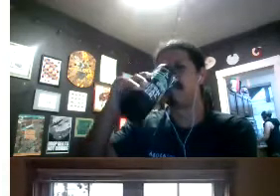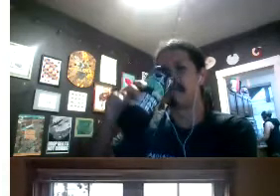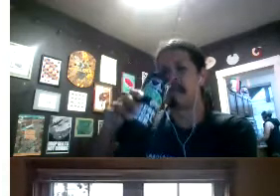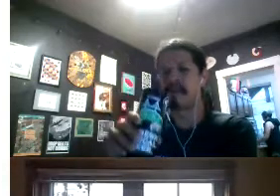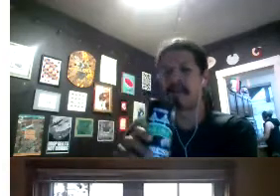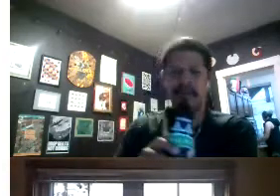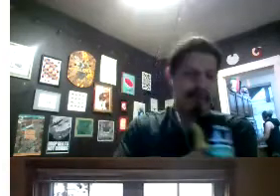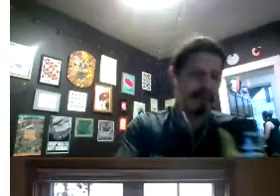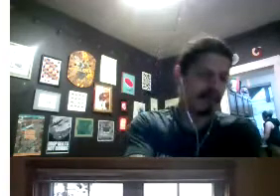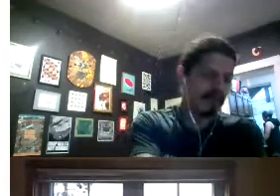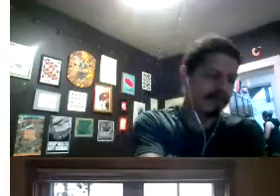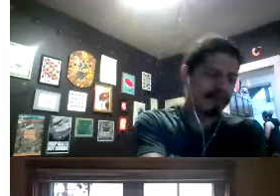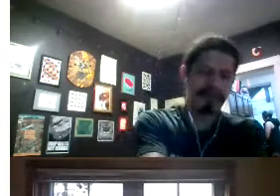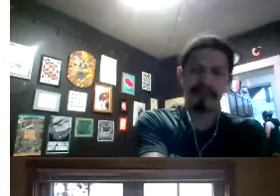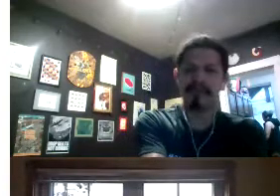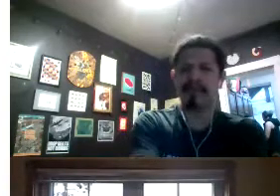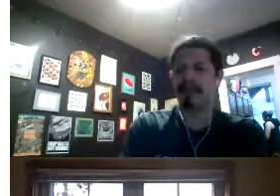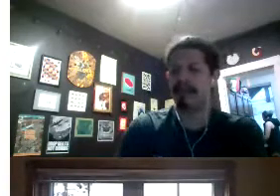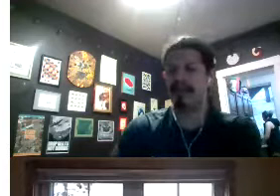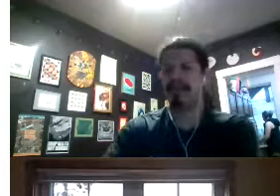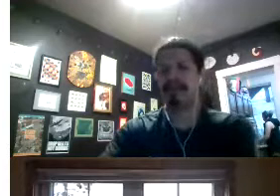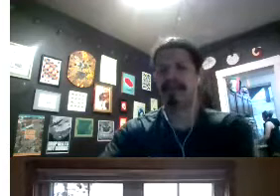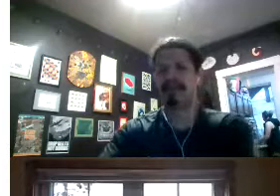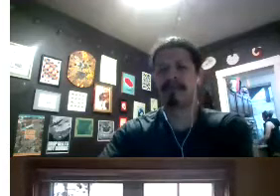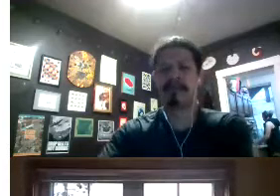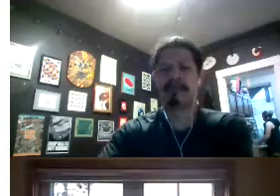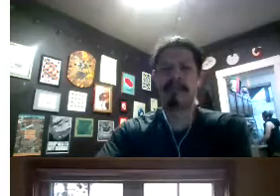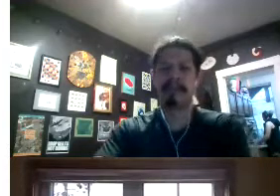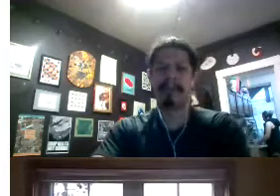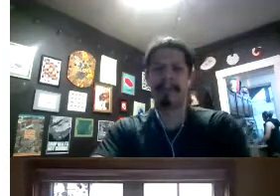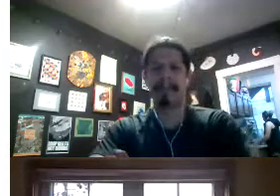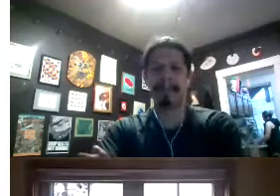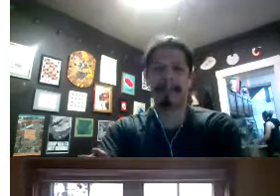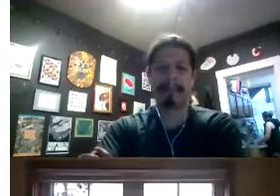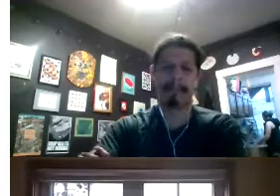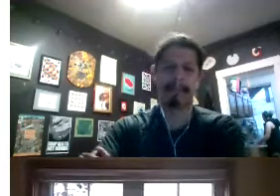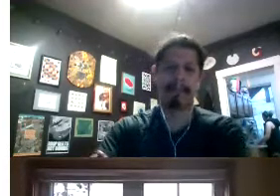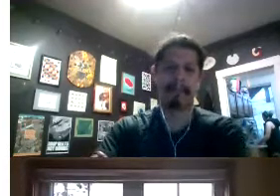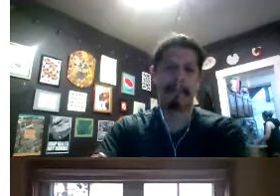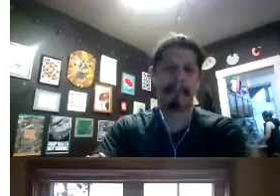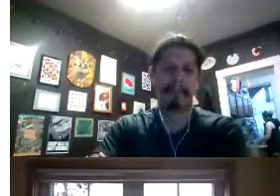this goes end to end, because this includes the segment that doesn't have